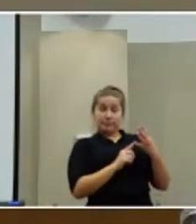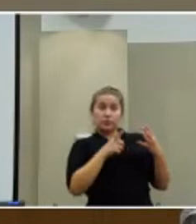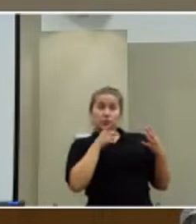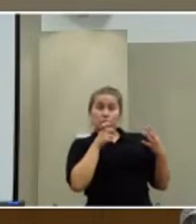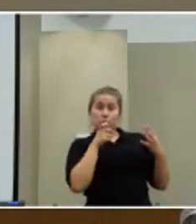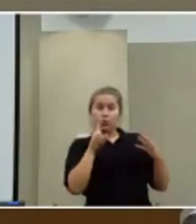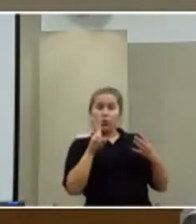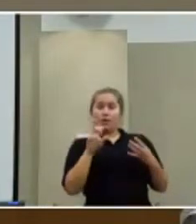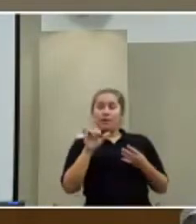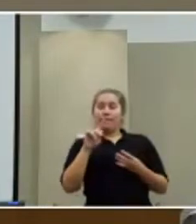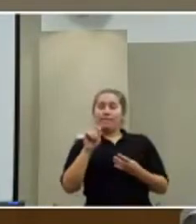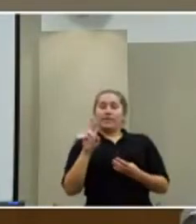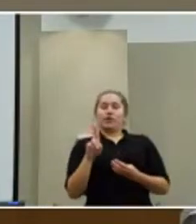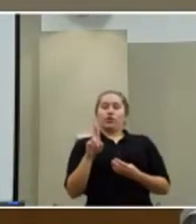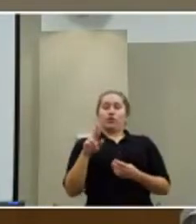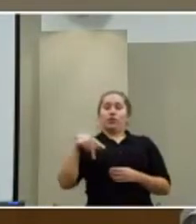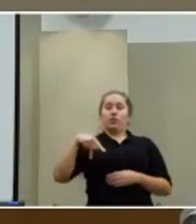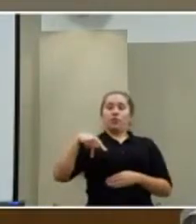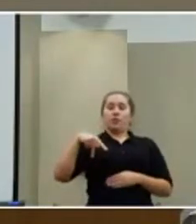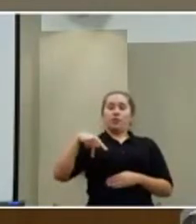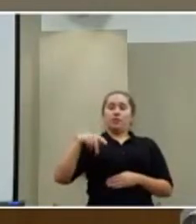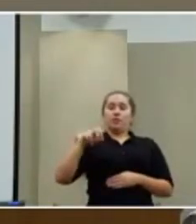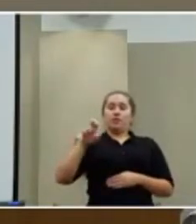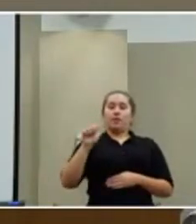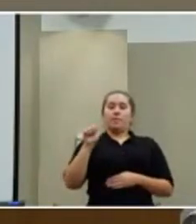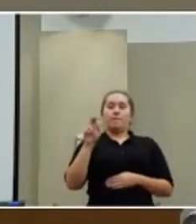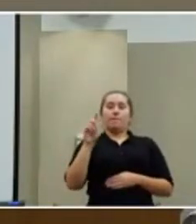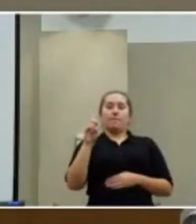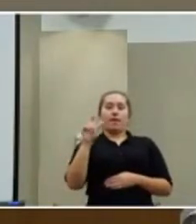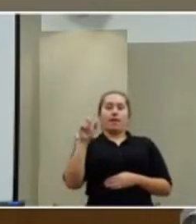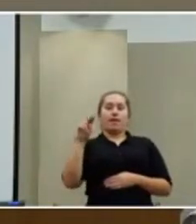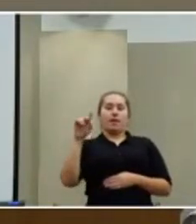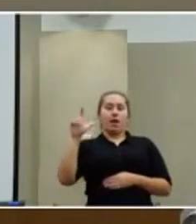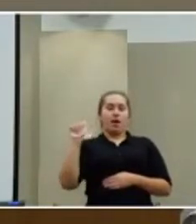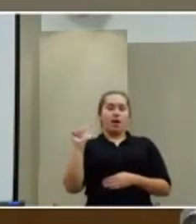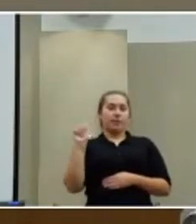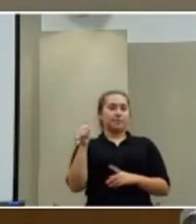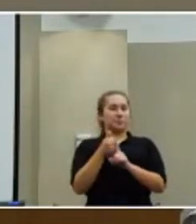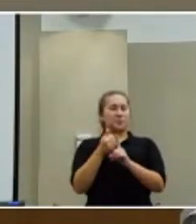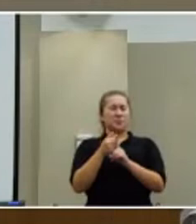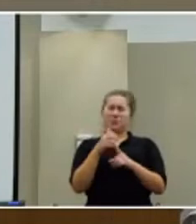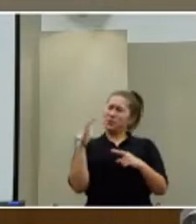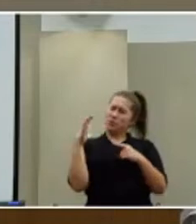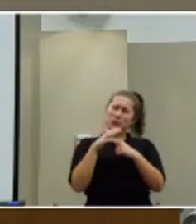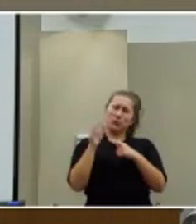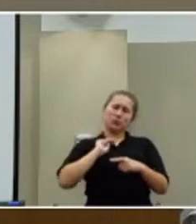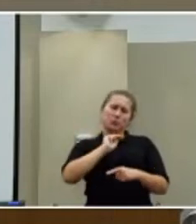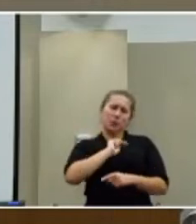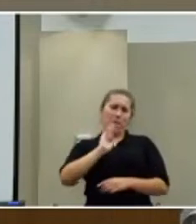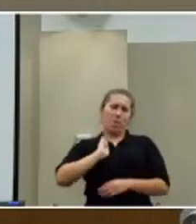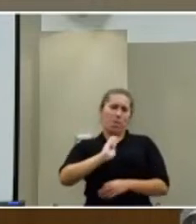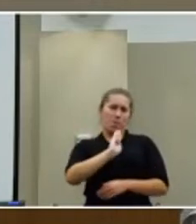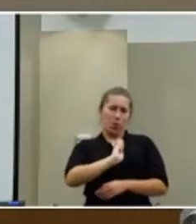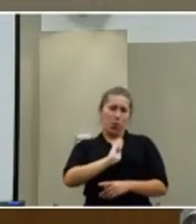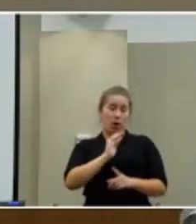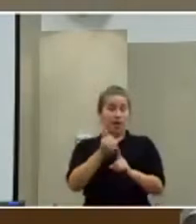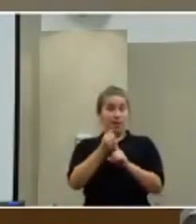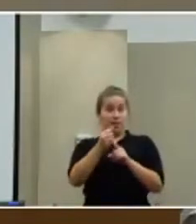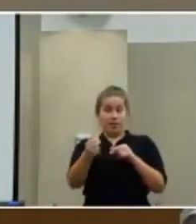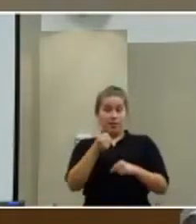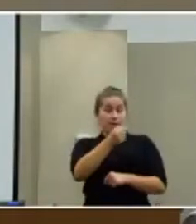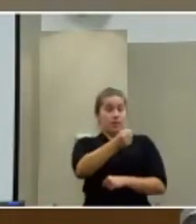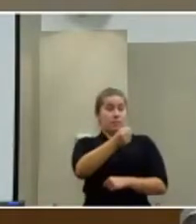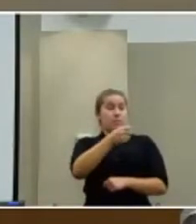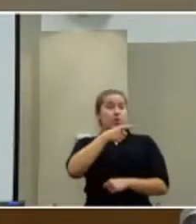Victor Panina, and Victor was also a great member of our board, and Victor was appointed by